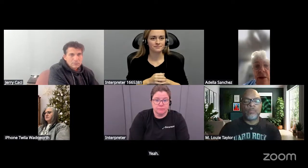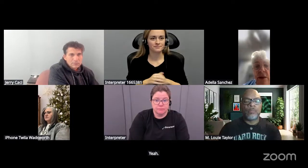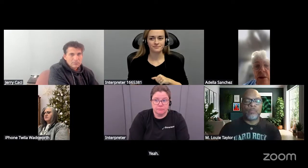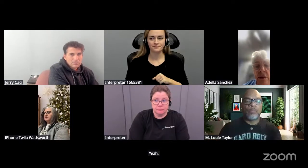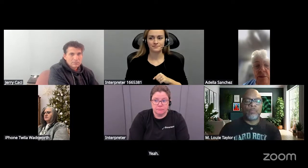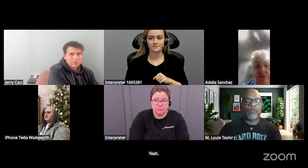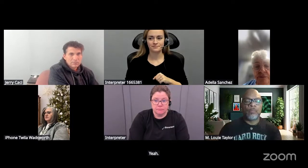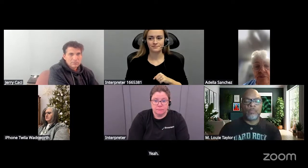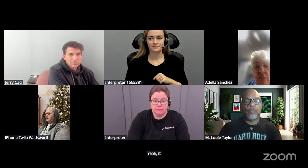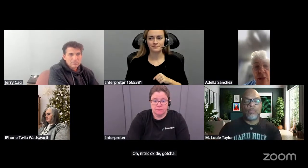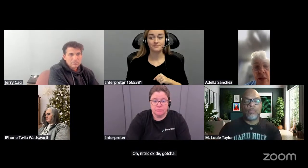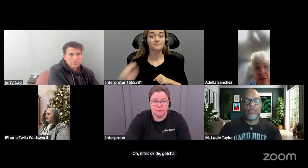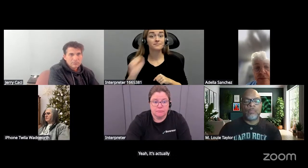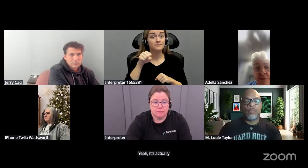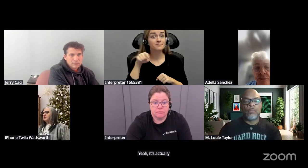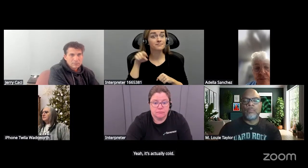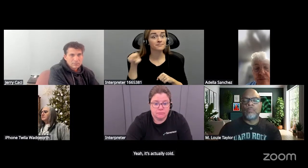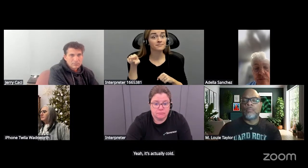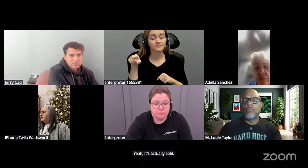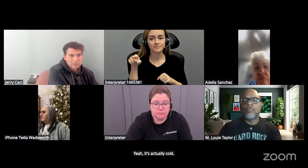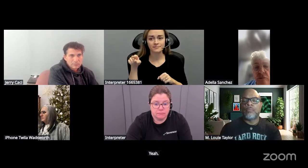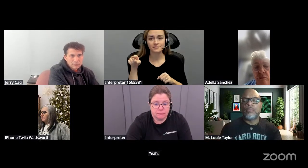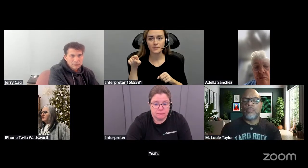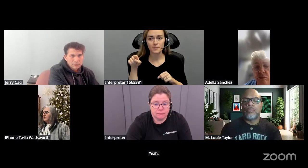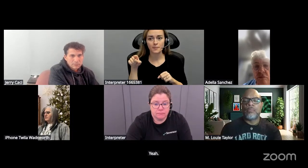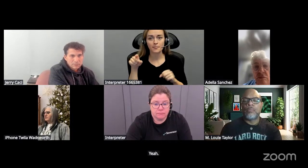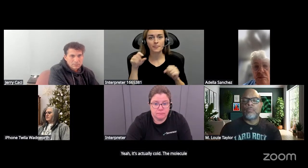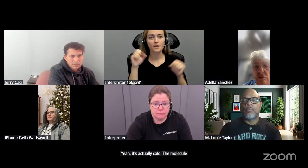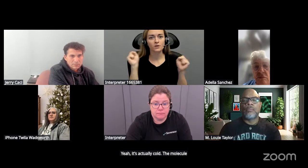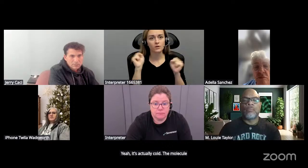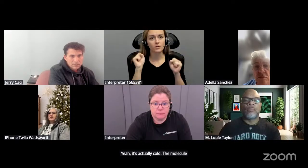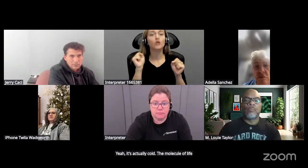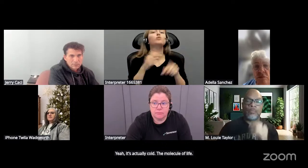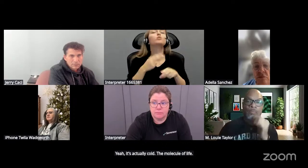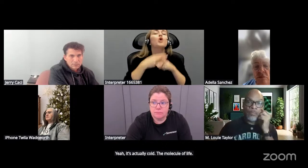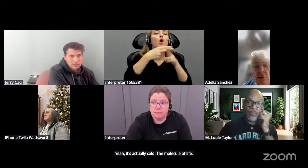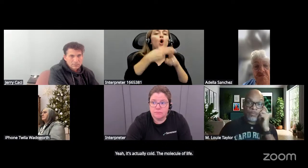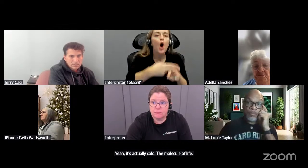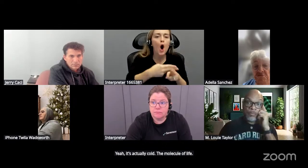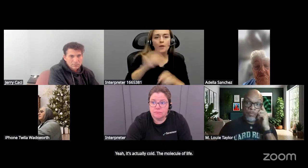Yeah, it's actually called the molecule of life.